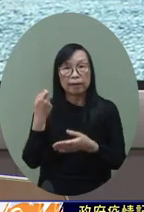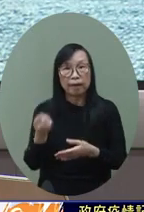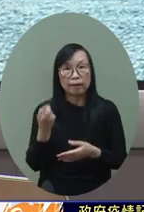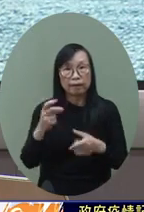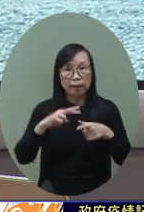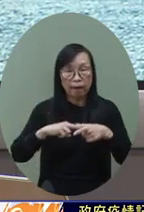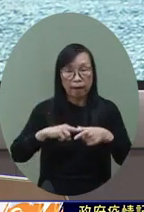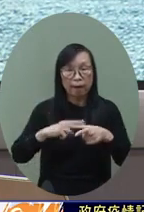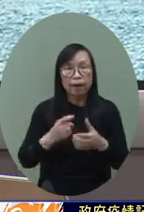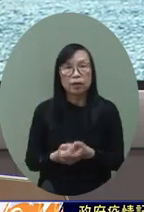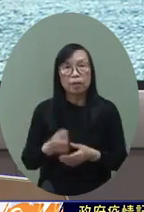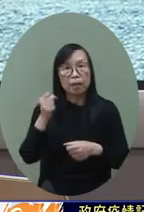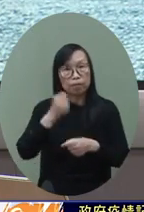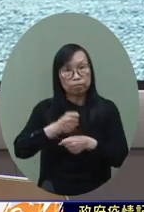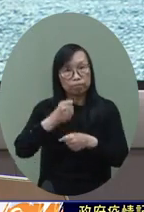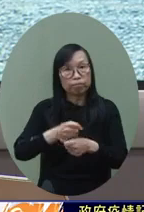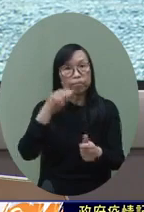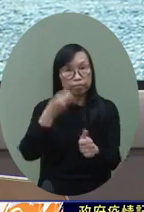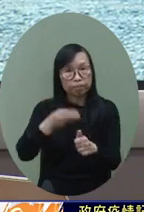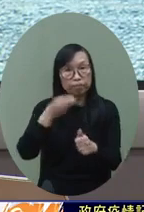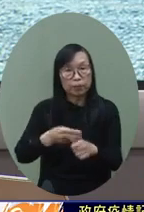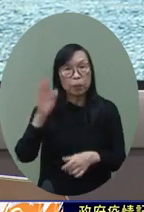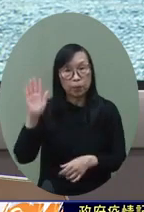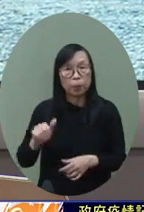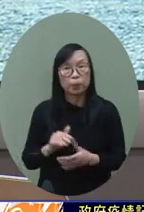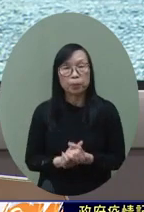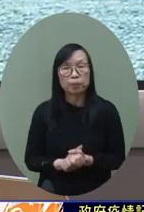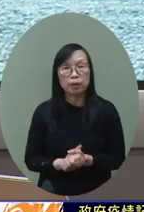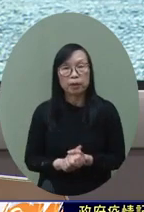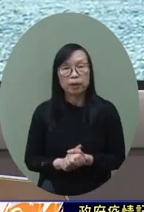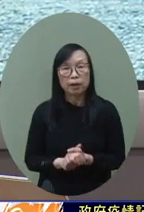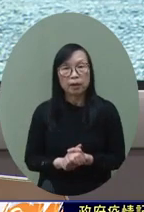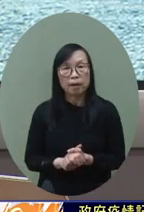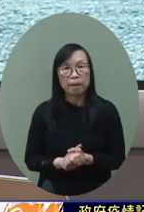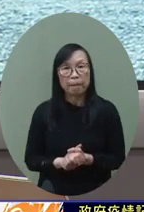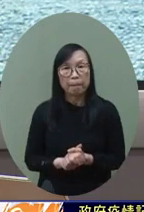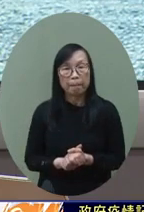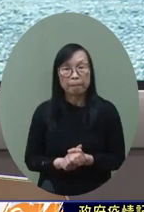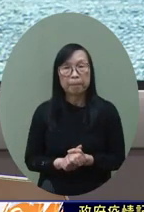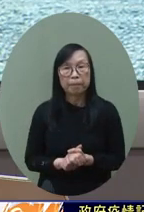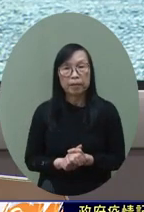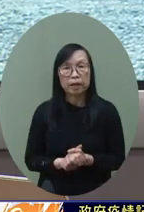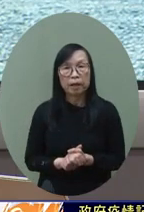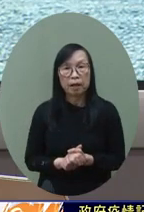training because the training may involve actual working under supervision.